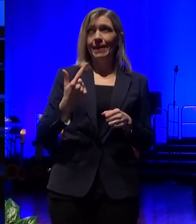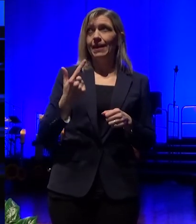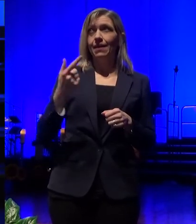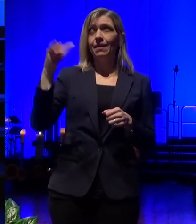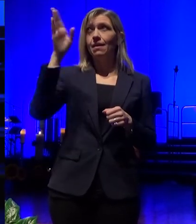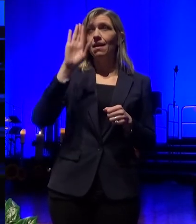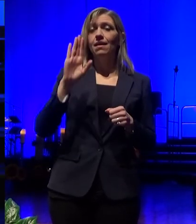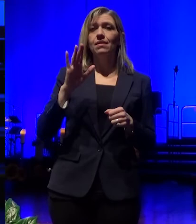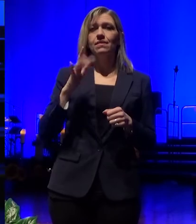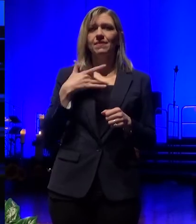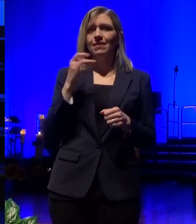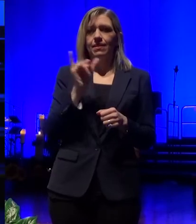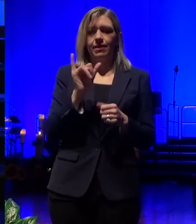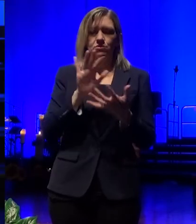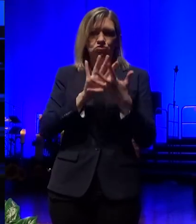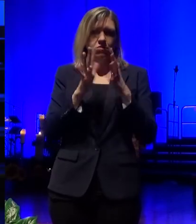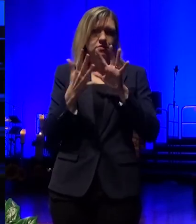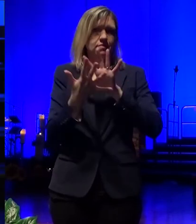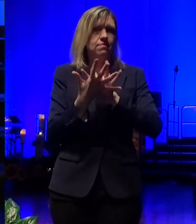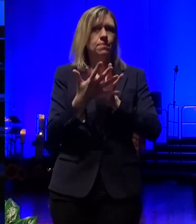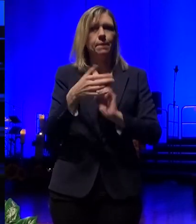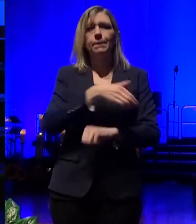as a transformative power.